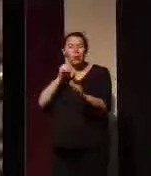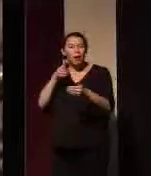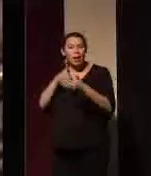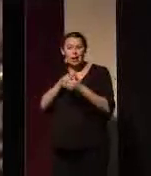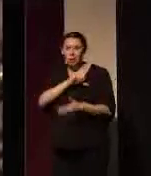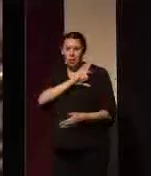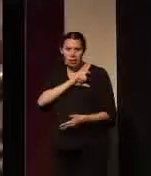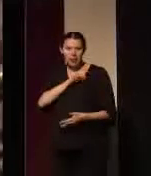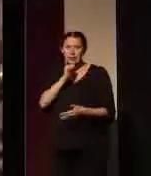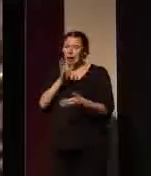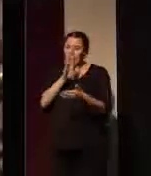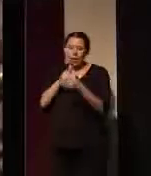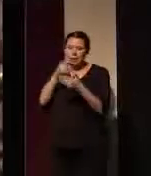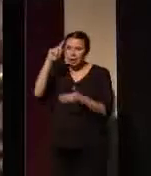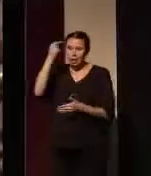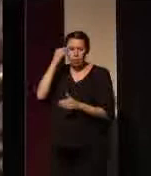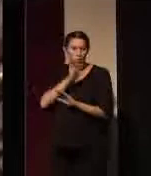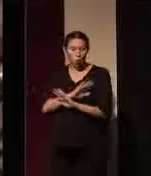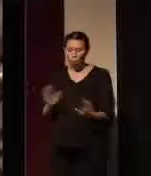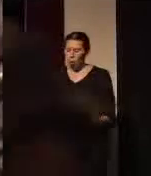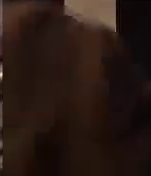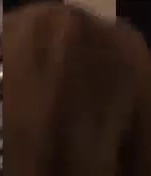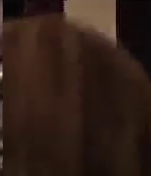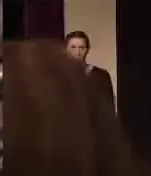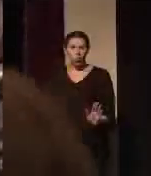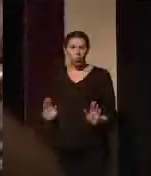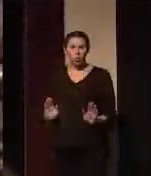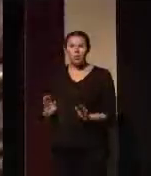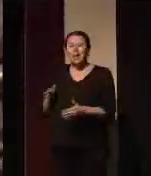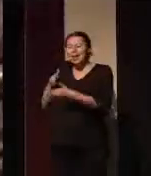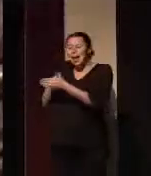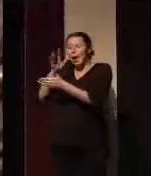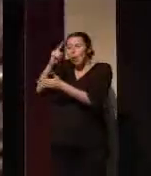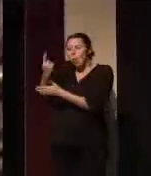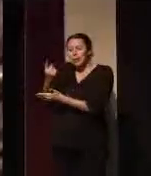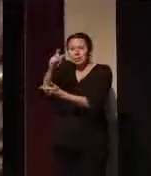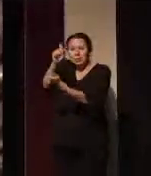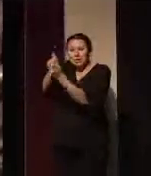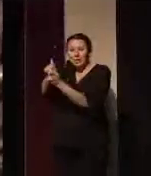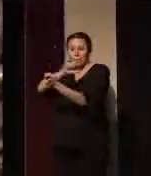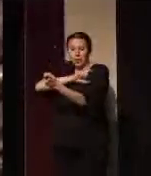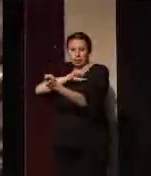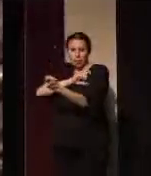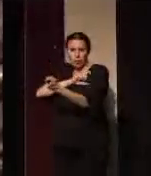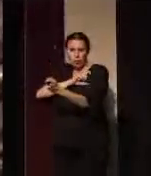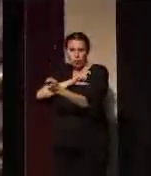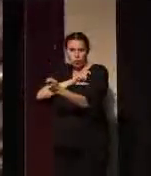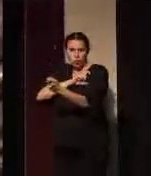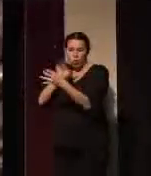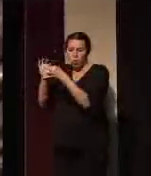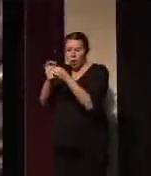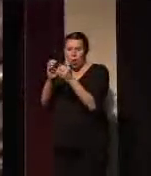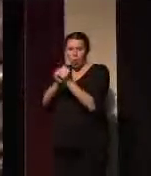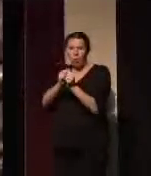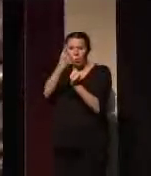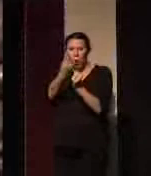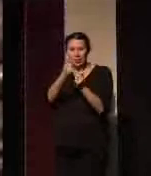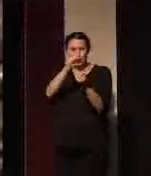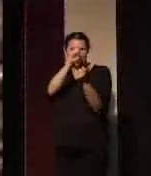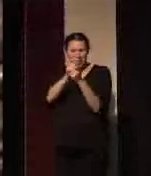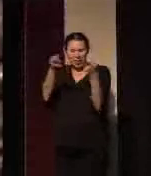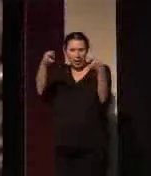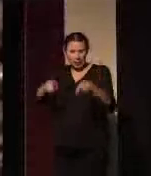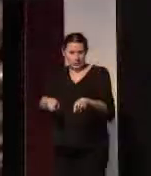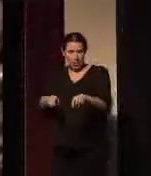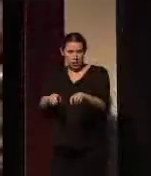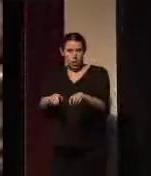not anti-government. We are against this police officer related to this incident on this day related